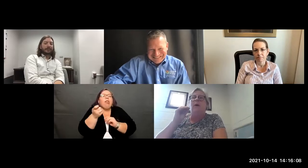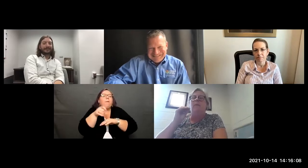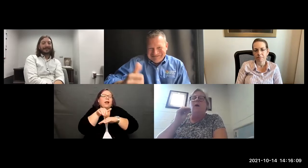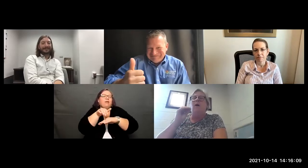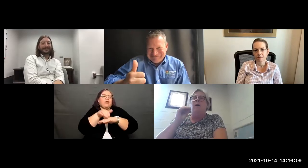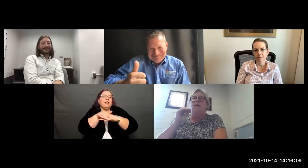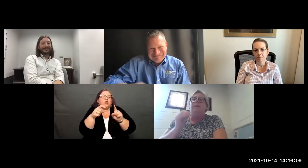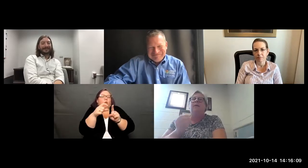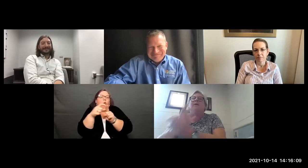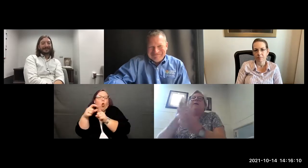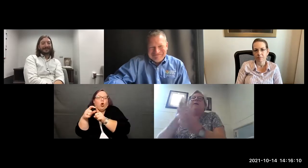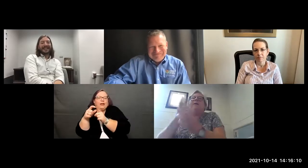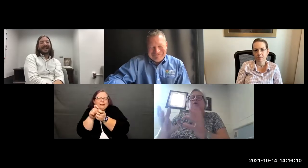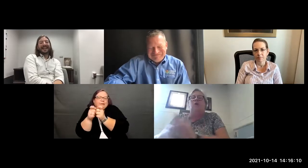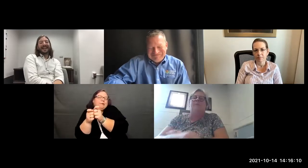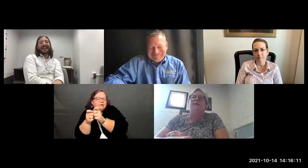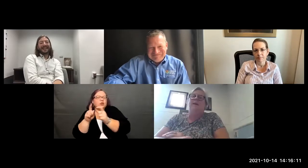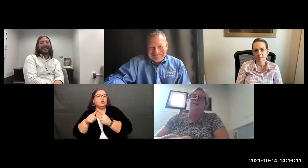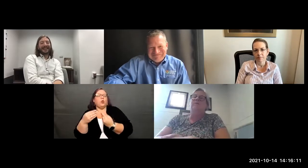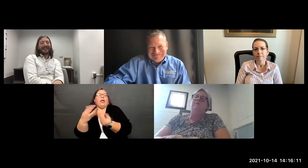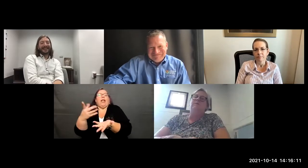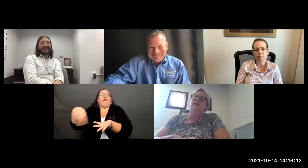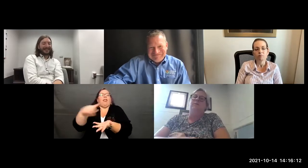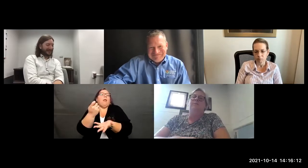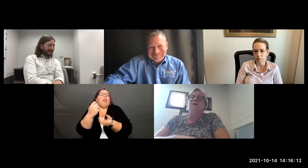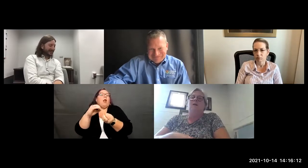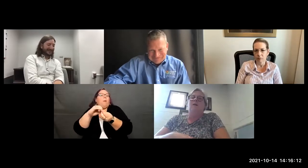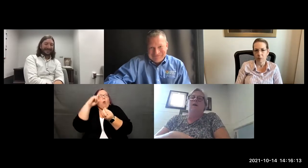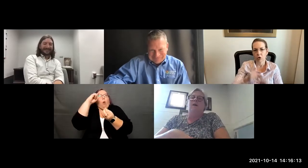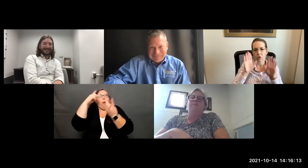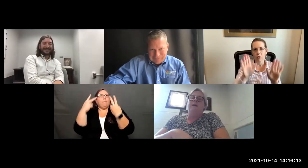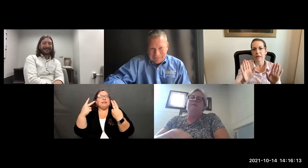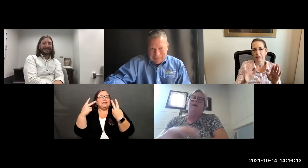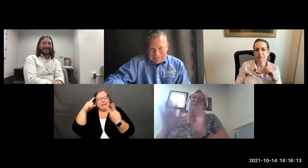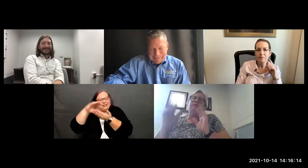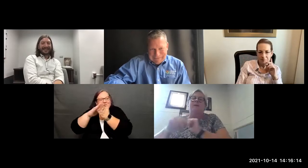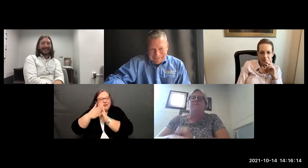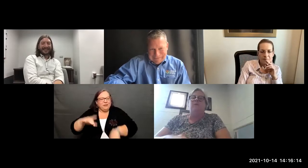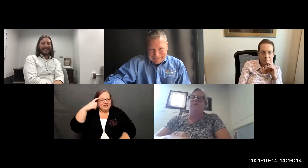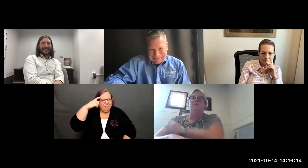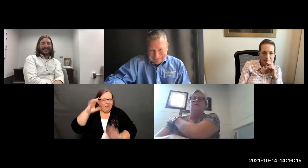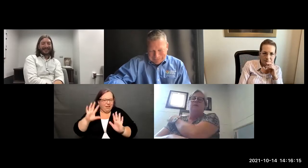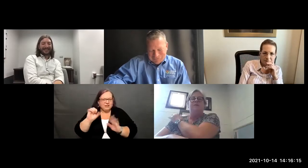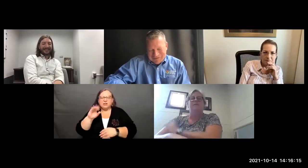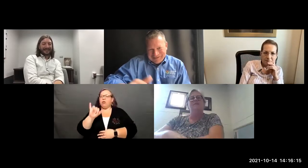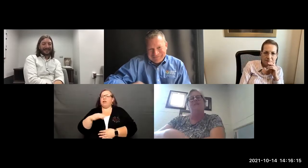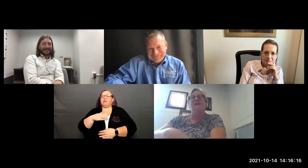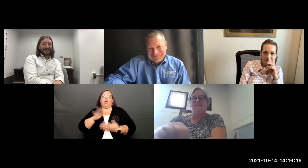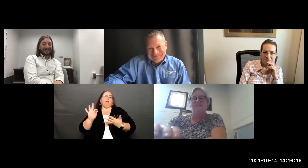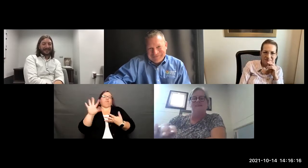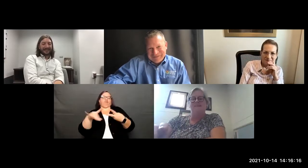oh, I'm completely giving you control of my data. So that's kind of just my input on that, two of those